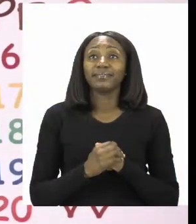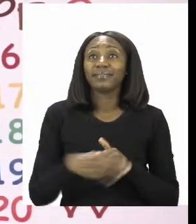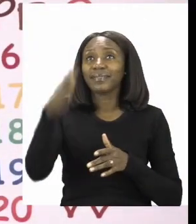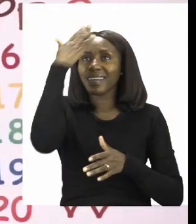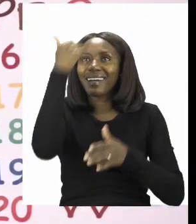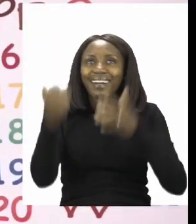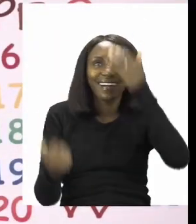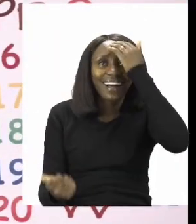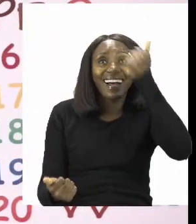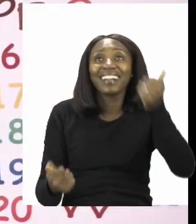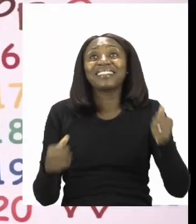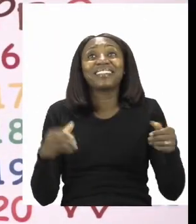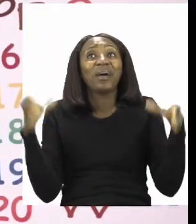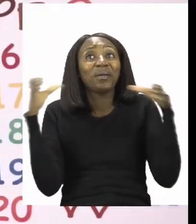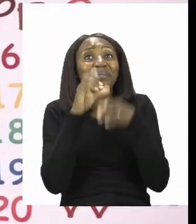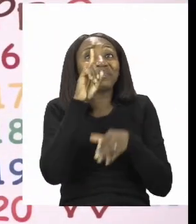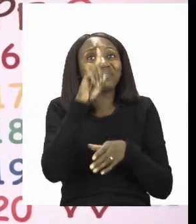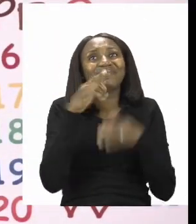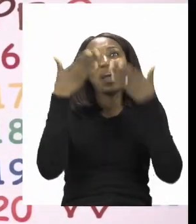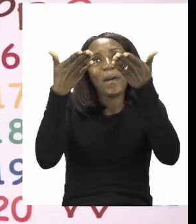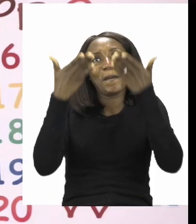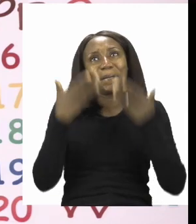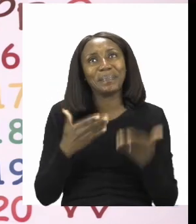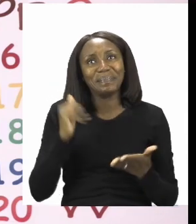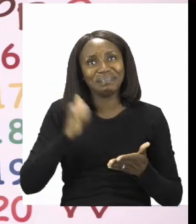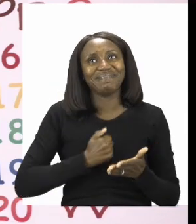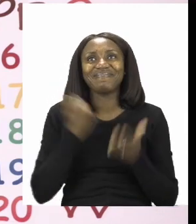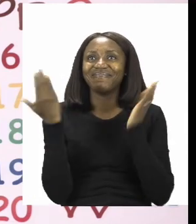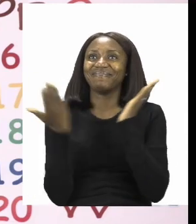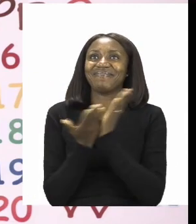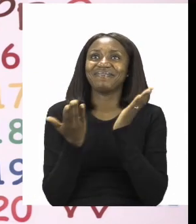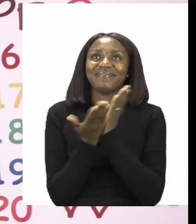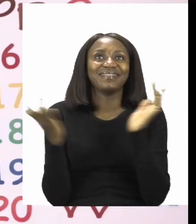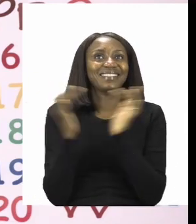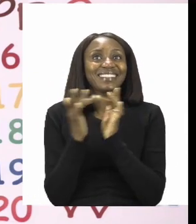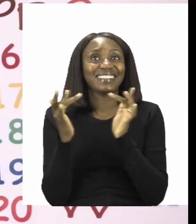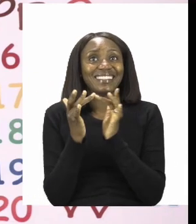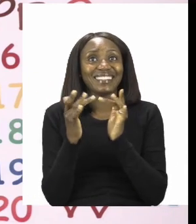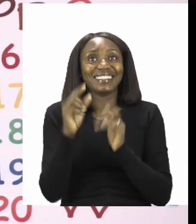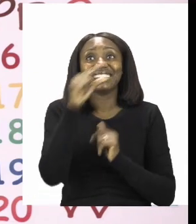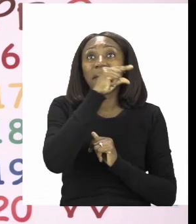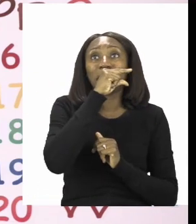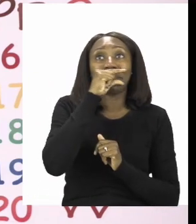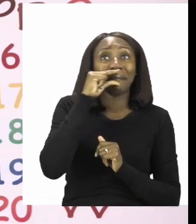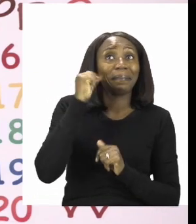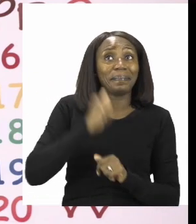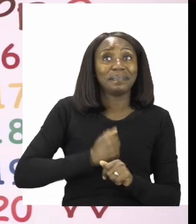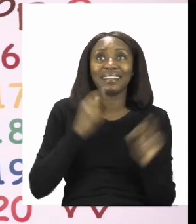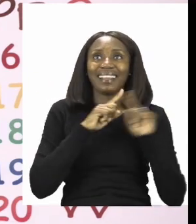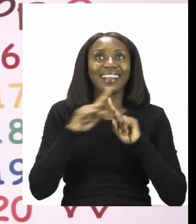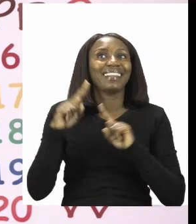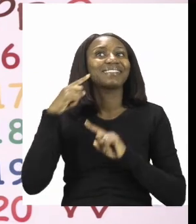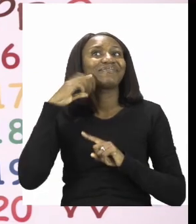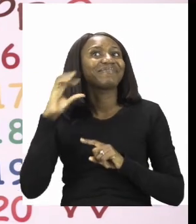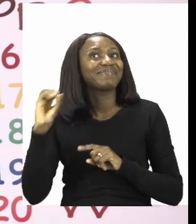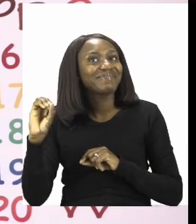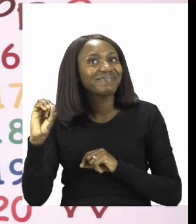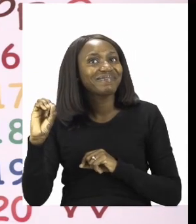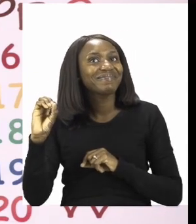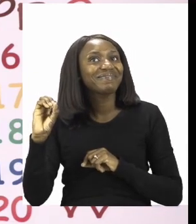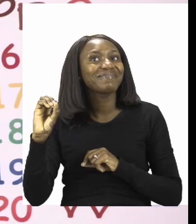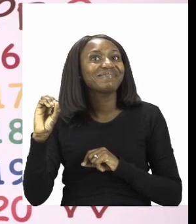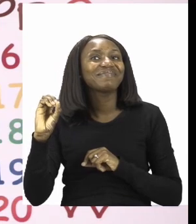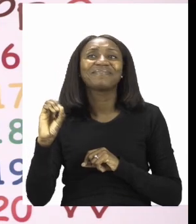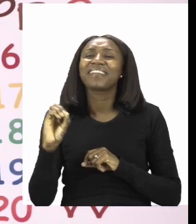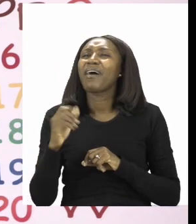Hello grade ones and welcome to My Zone Online School. My name is Teacher Mutsa and